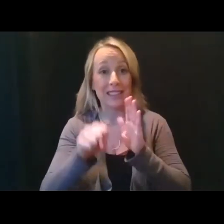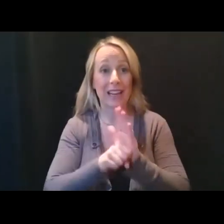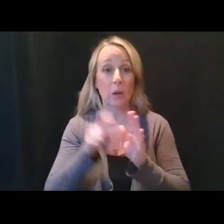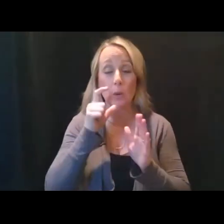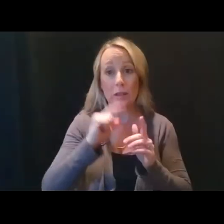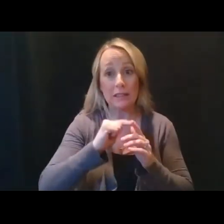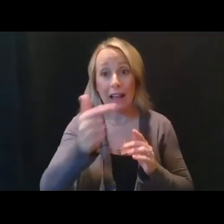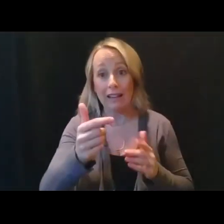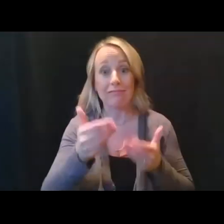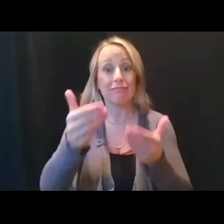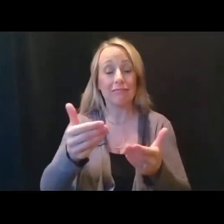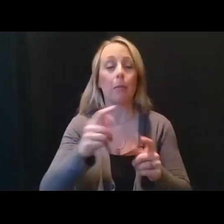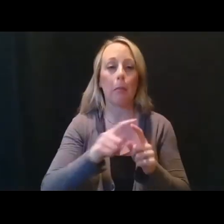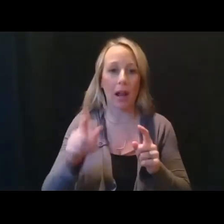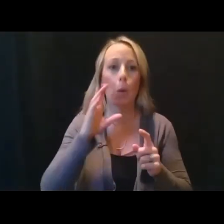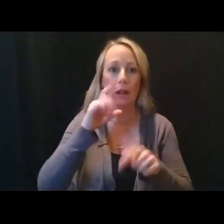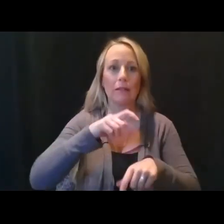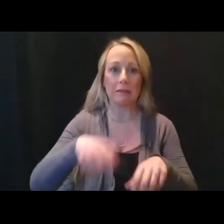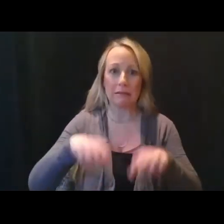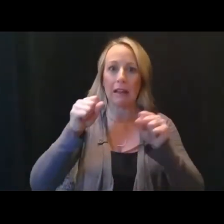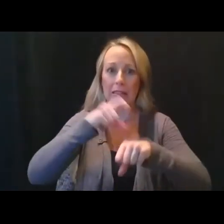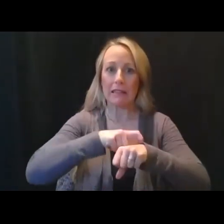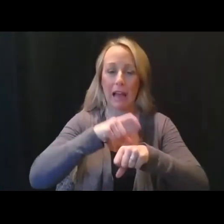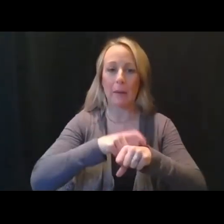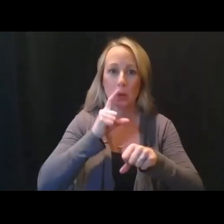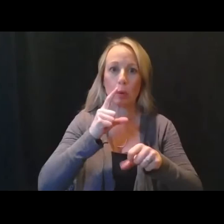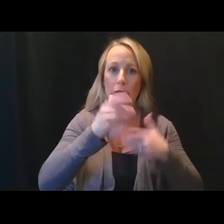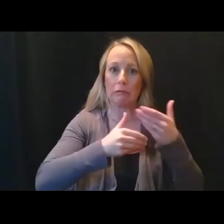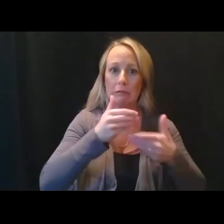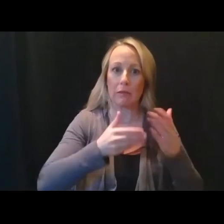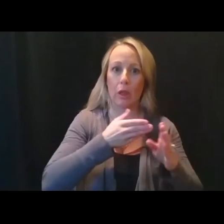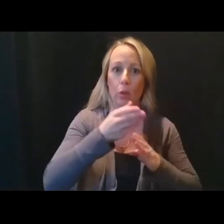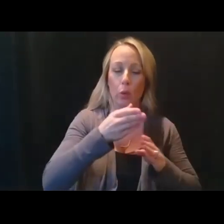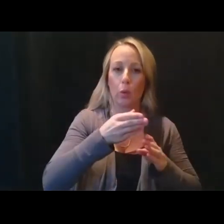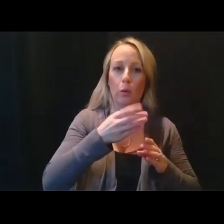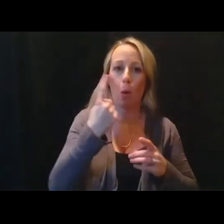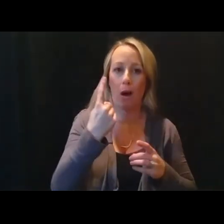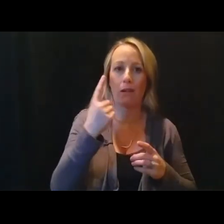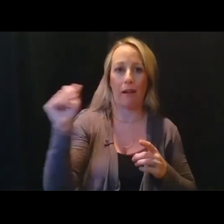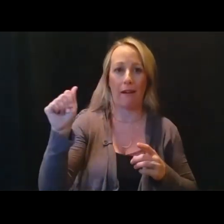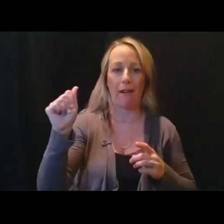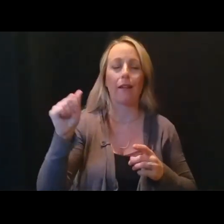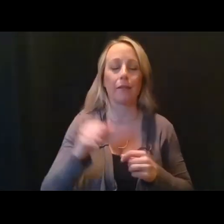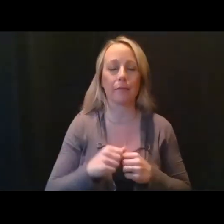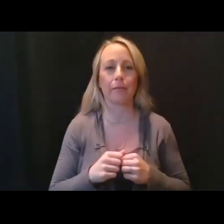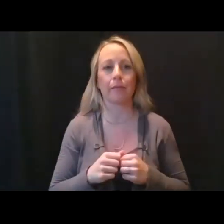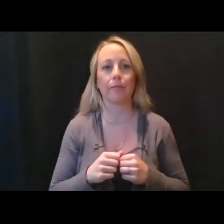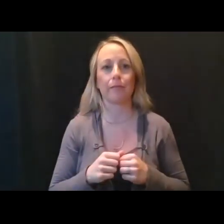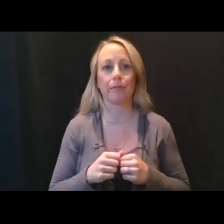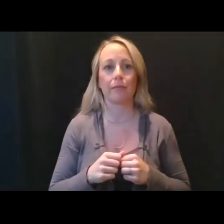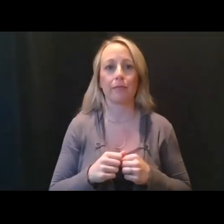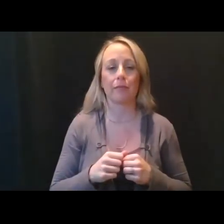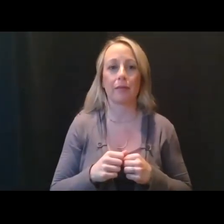but it will take a while to get through Phase 1A. The initial quantities of the vaccine to be delivered are